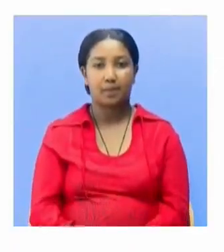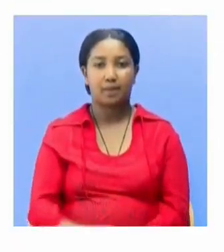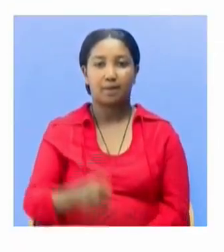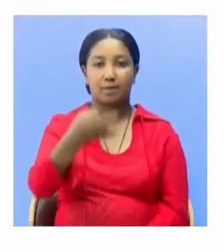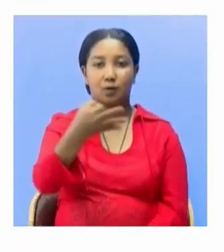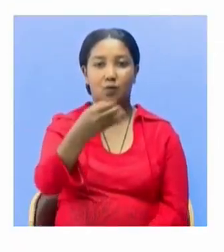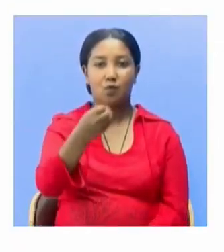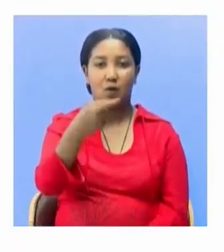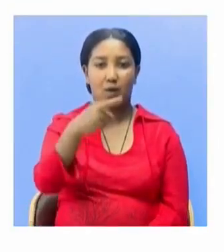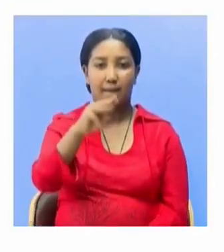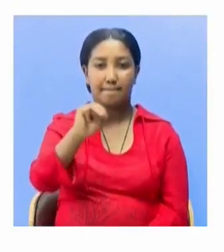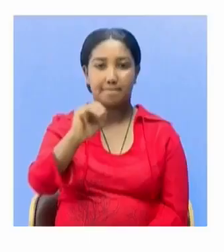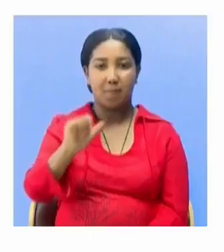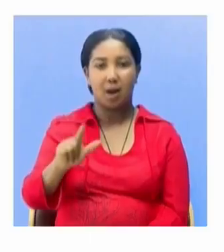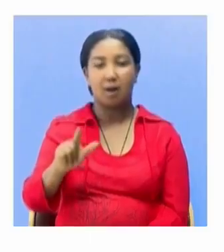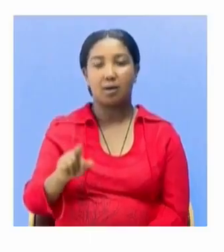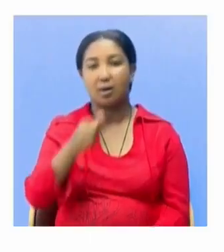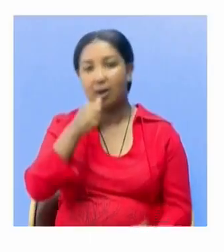Formal letter.